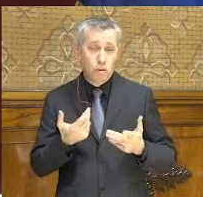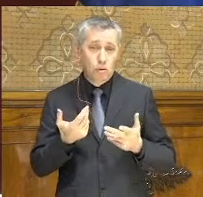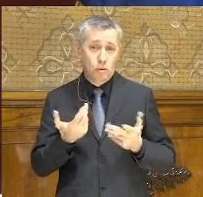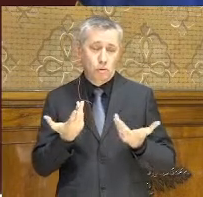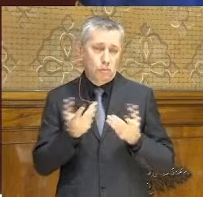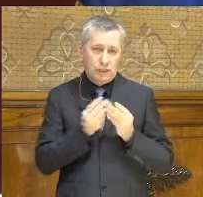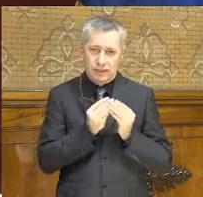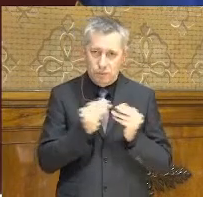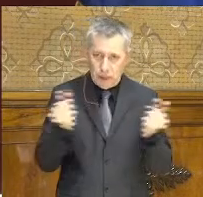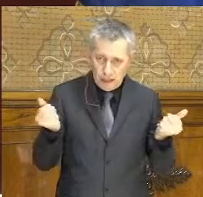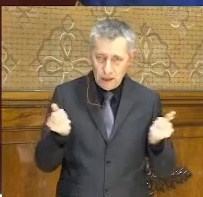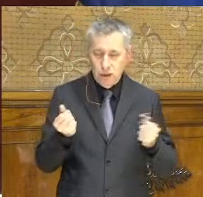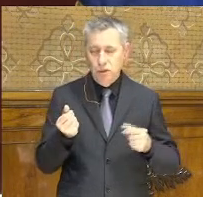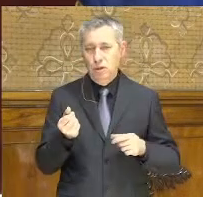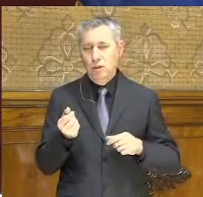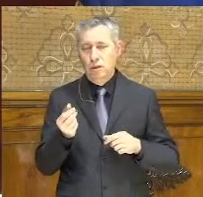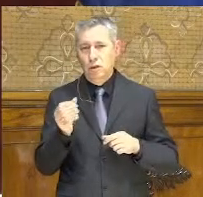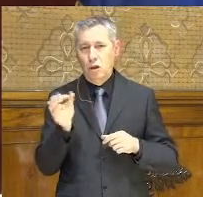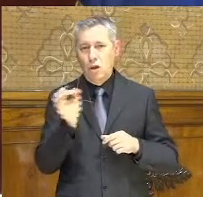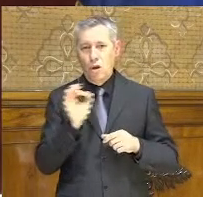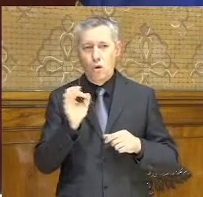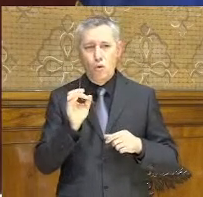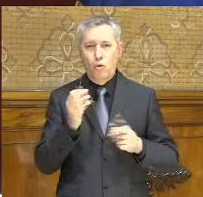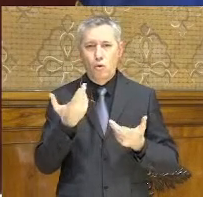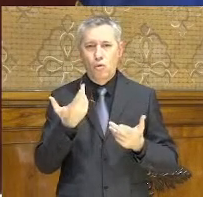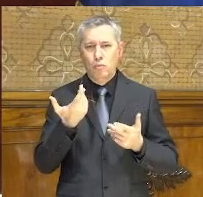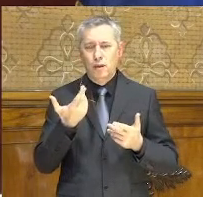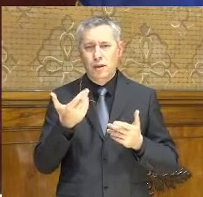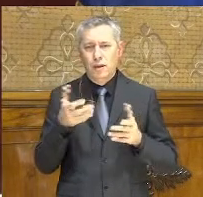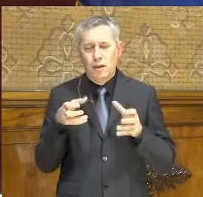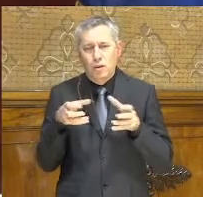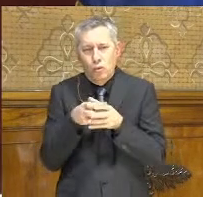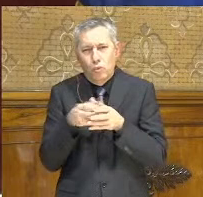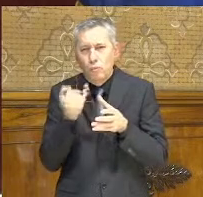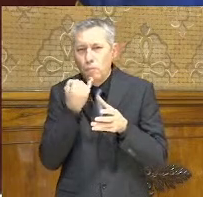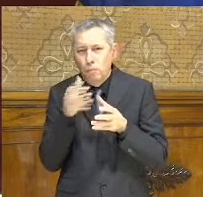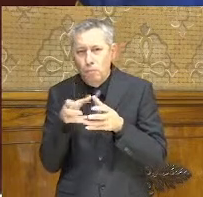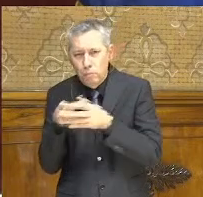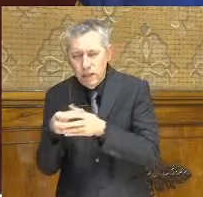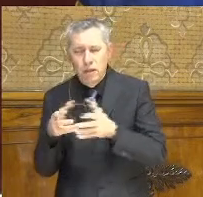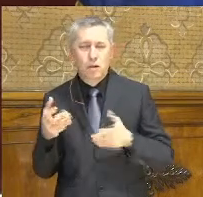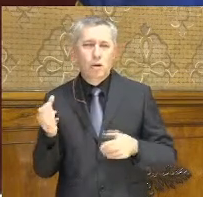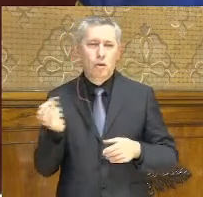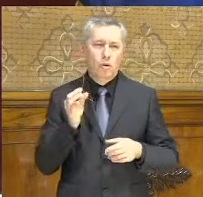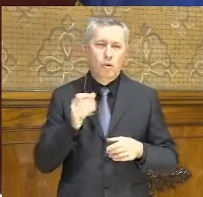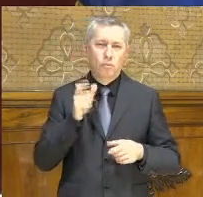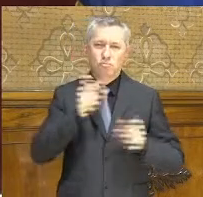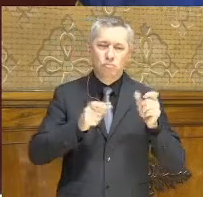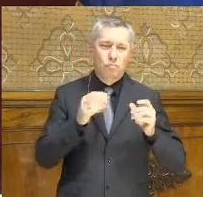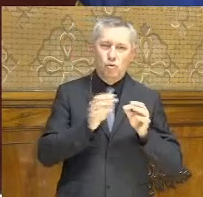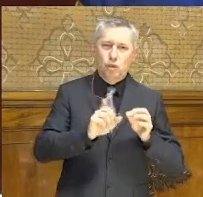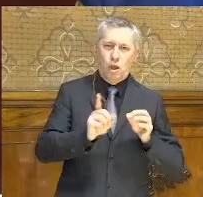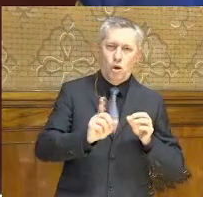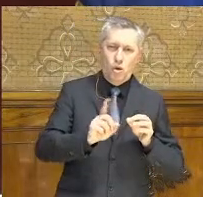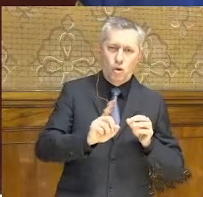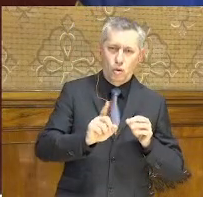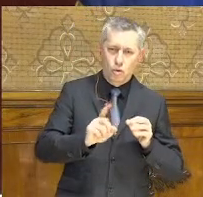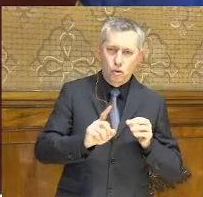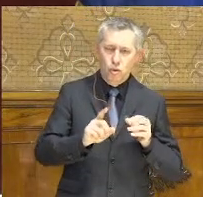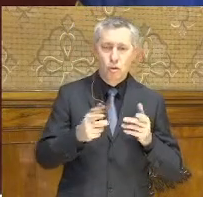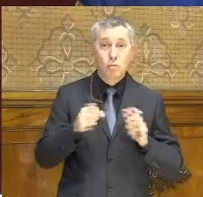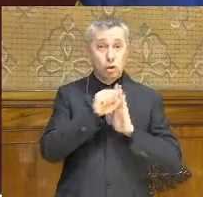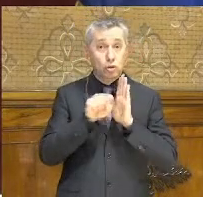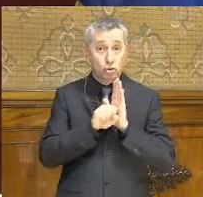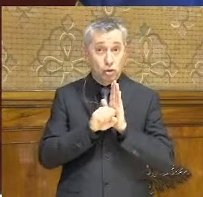of dissidents, minorities, and freedom fighters. It is history's irony that when one is unprepared for